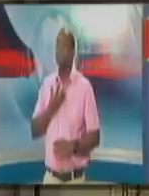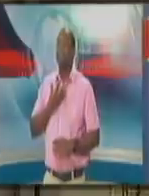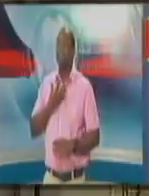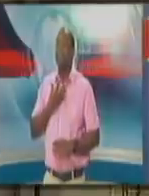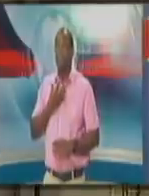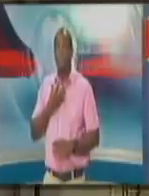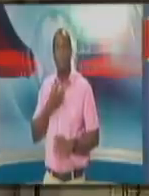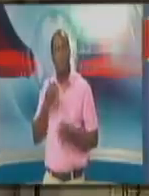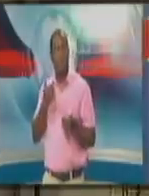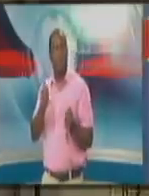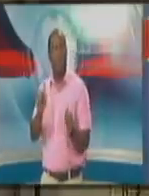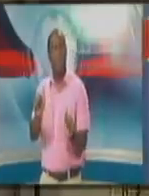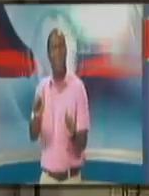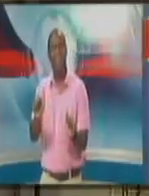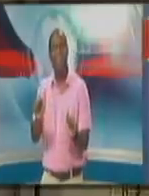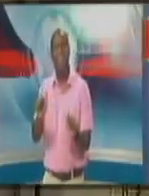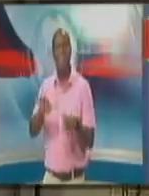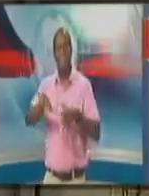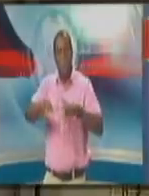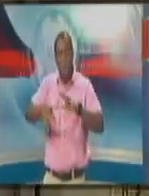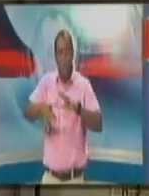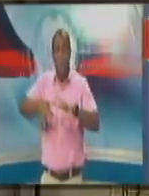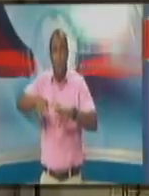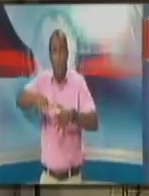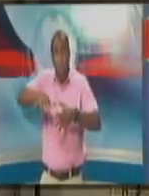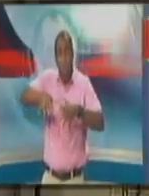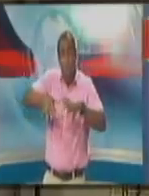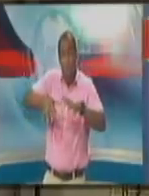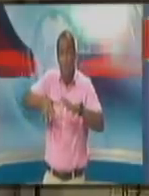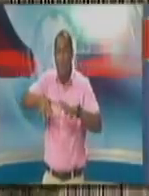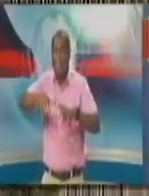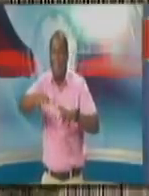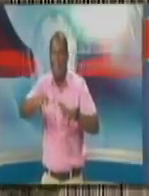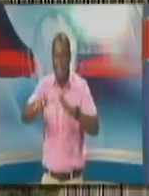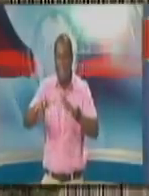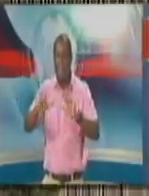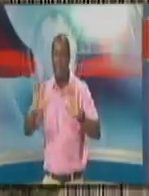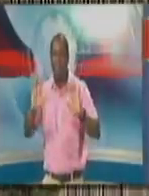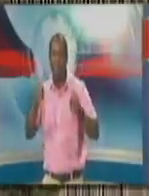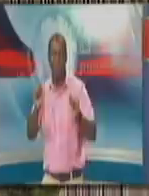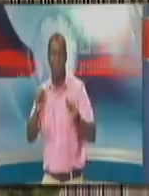here with you every mile of the way. Thank you very much.